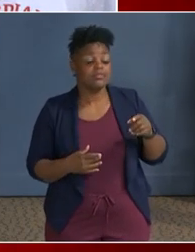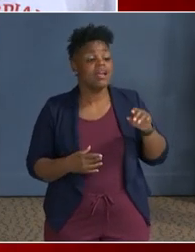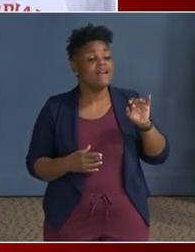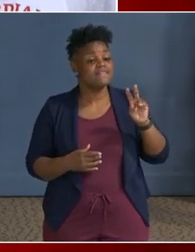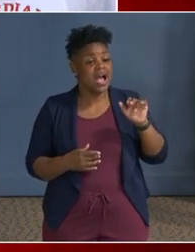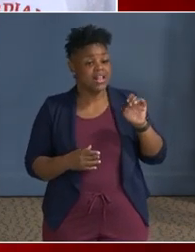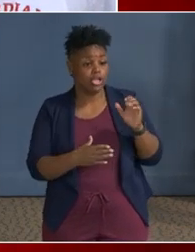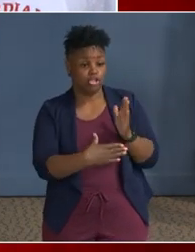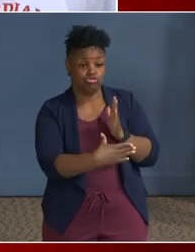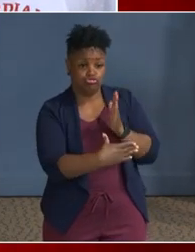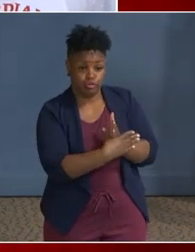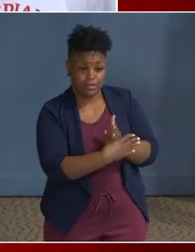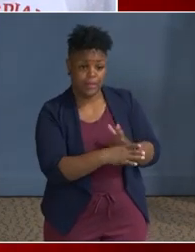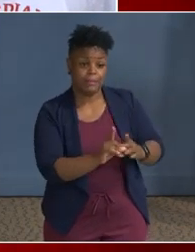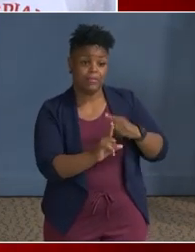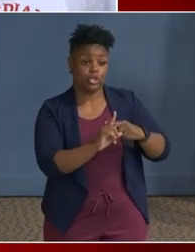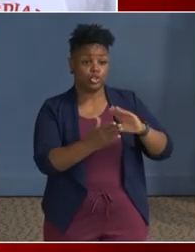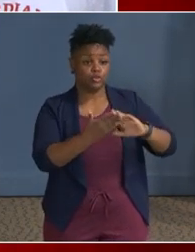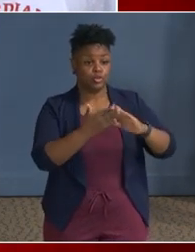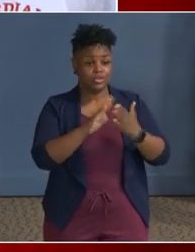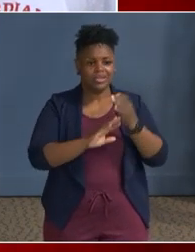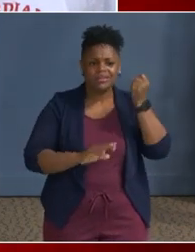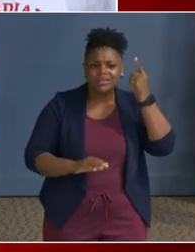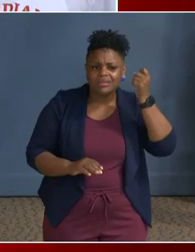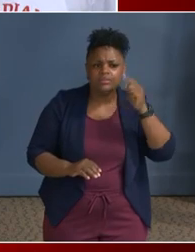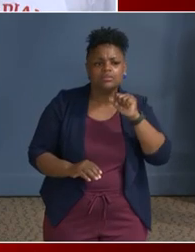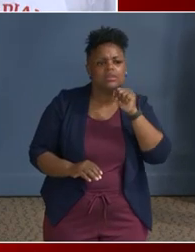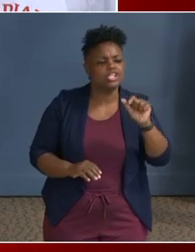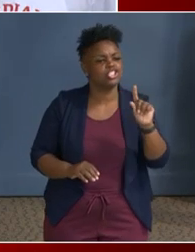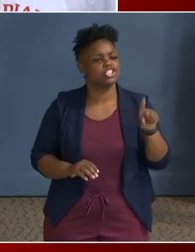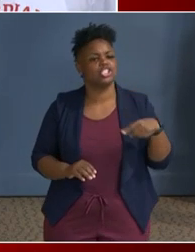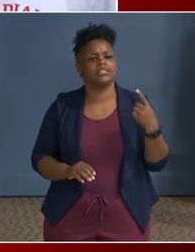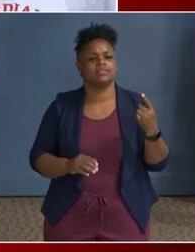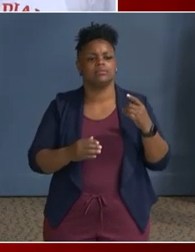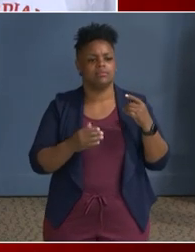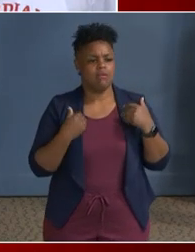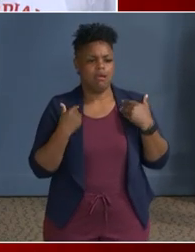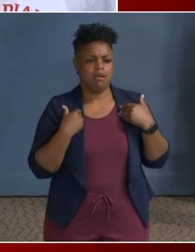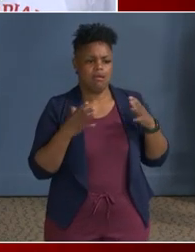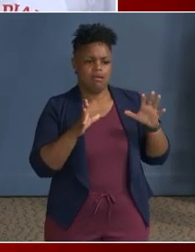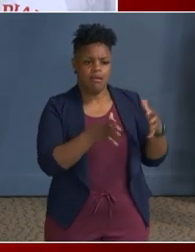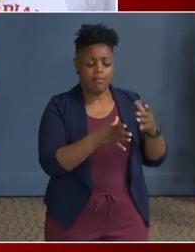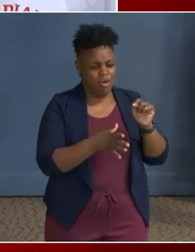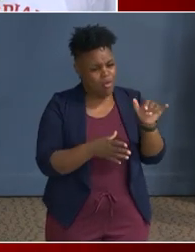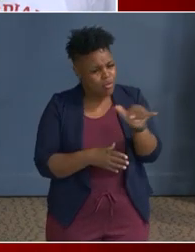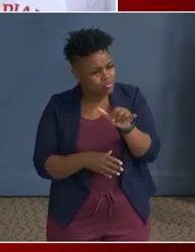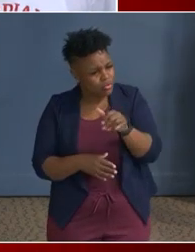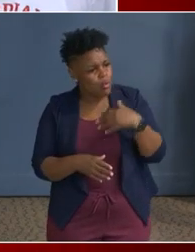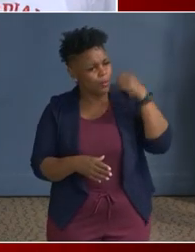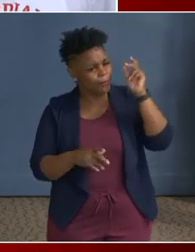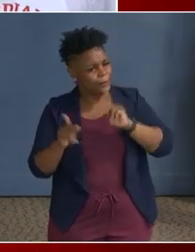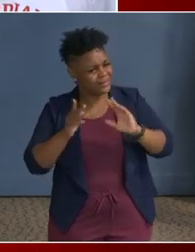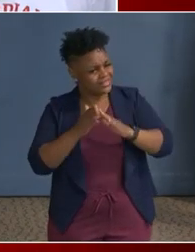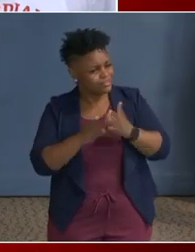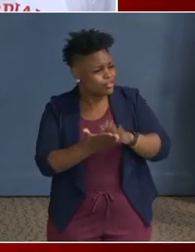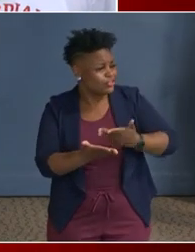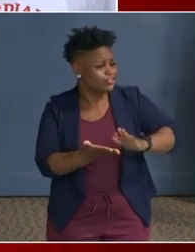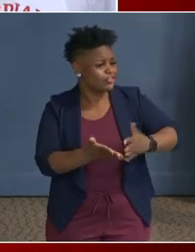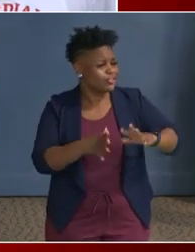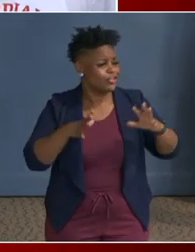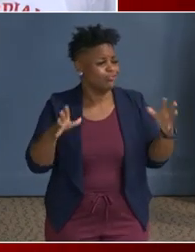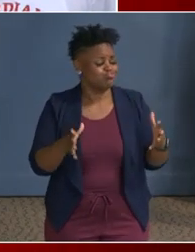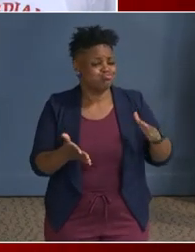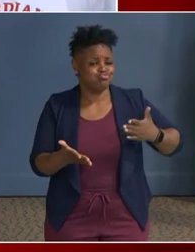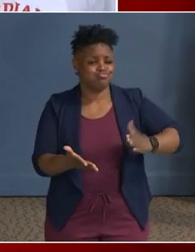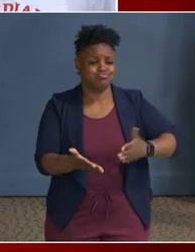the community asked for. It wasn't just the young men. It was also the elders in the community that cooked food and were out there.